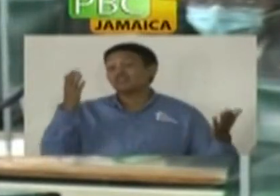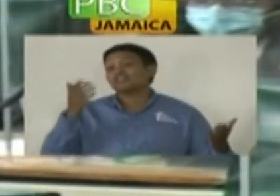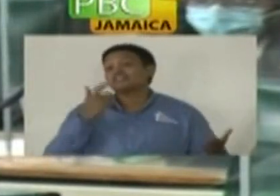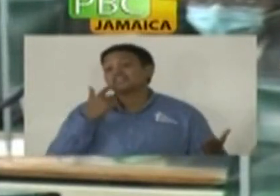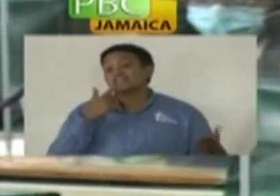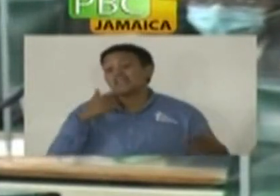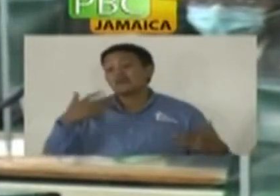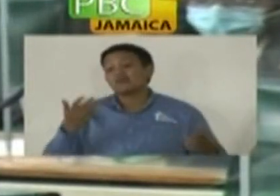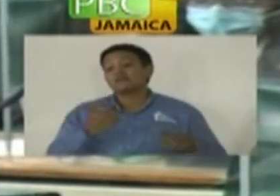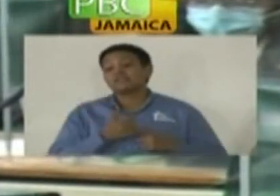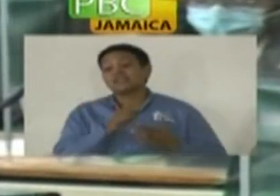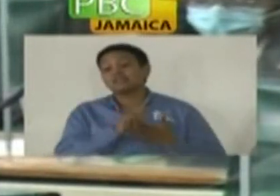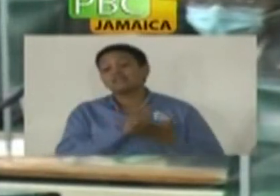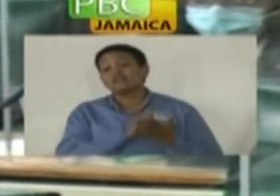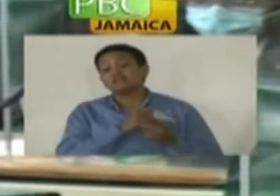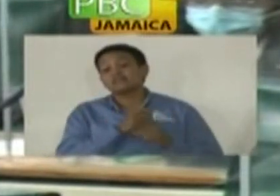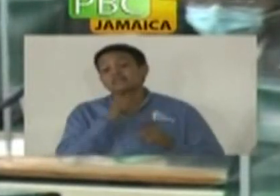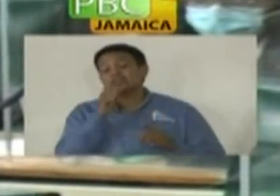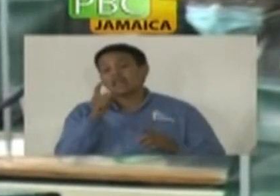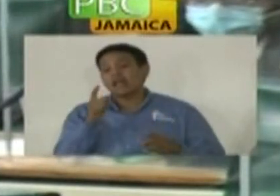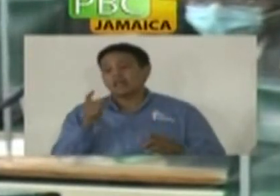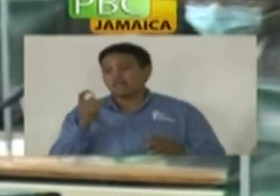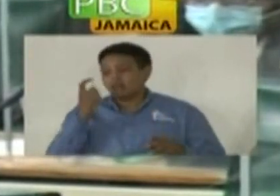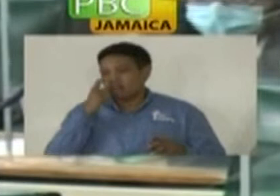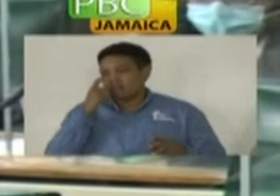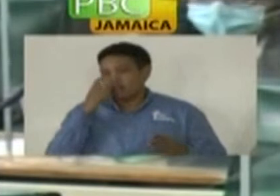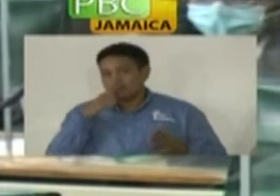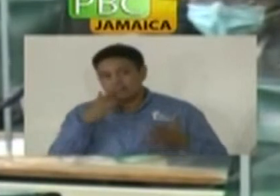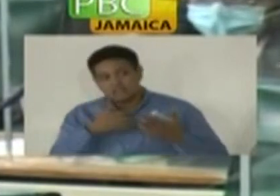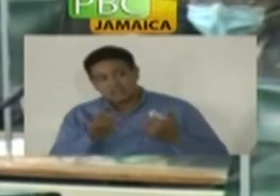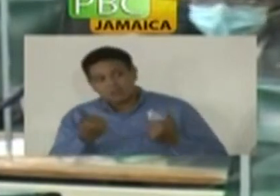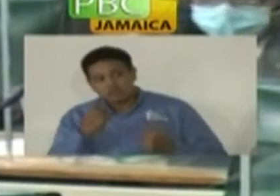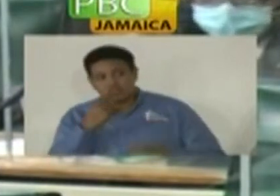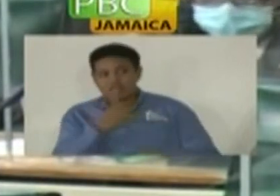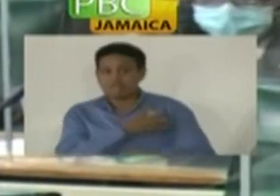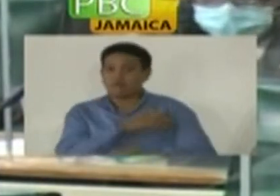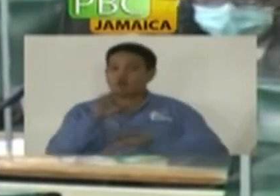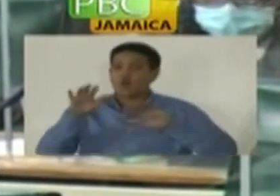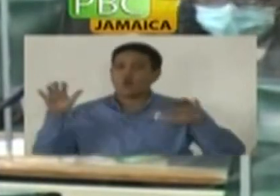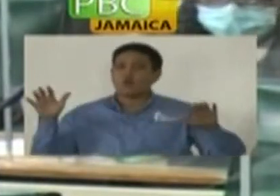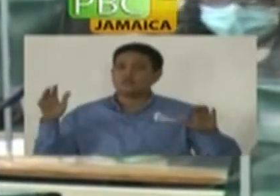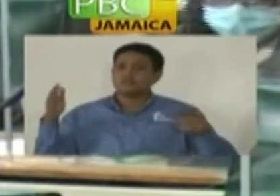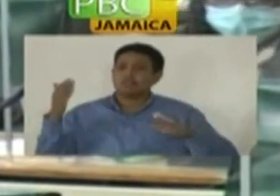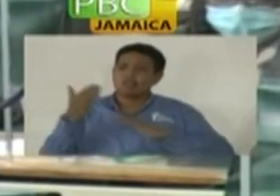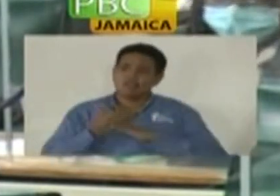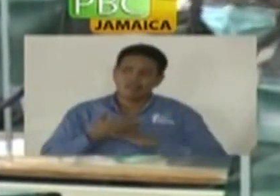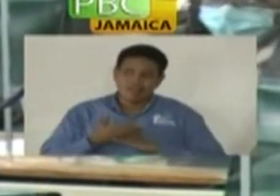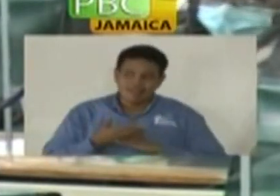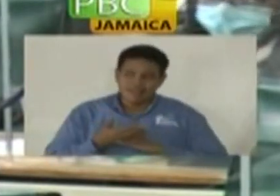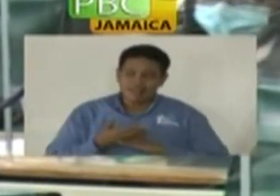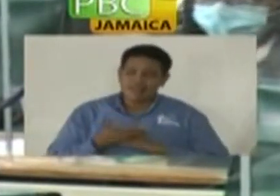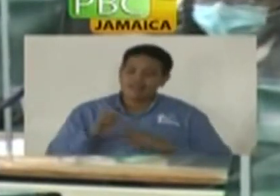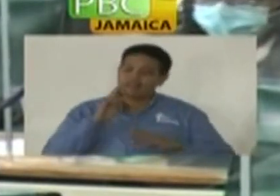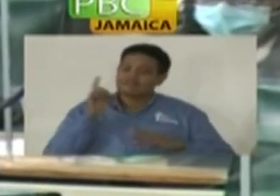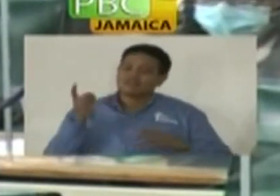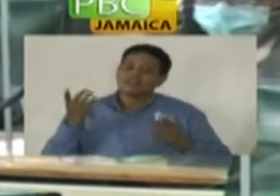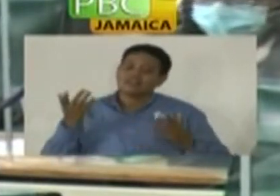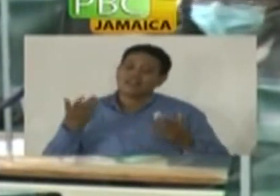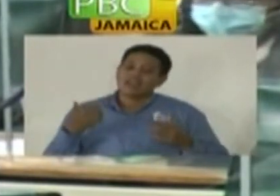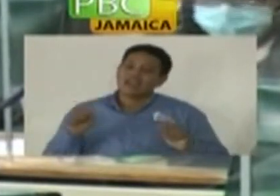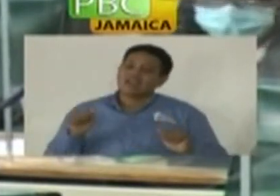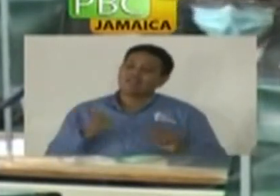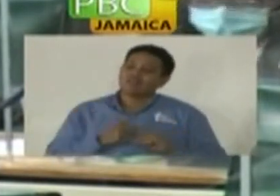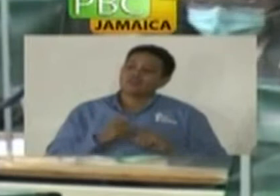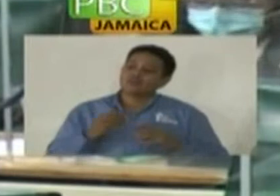that the bills are encroaching on the separation of powers. And maybe this is a sort of desperate effort to create